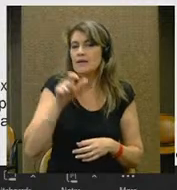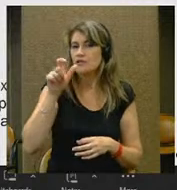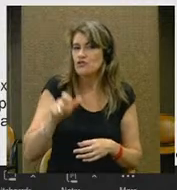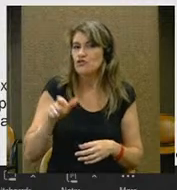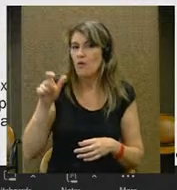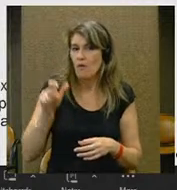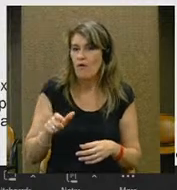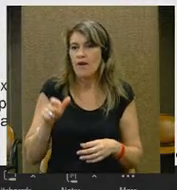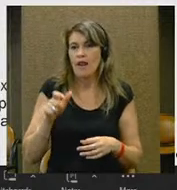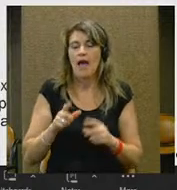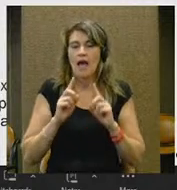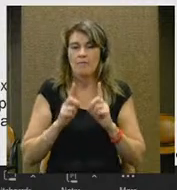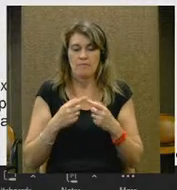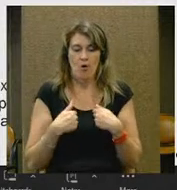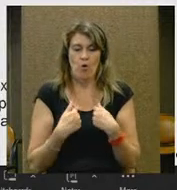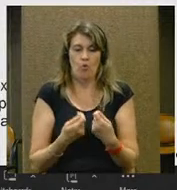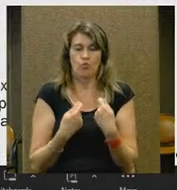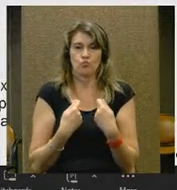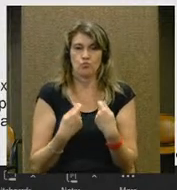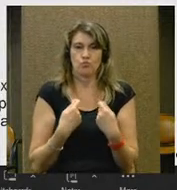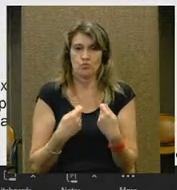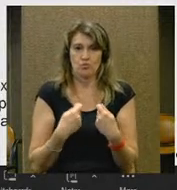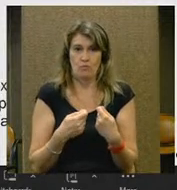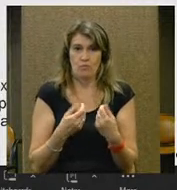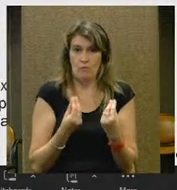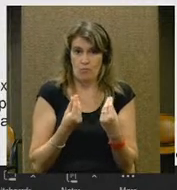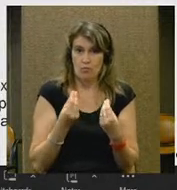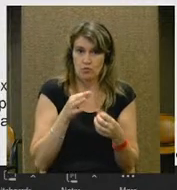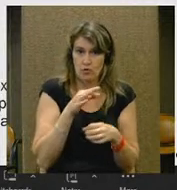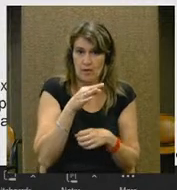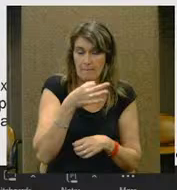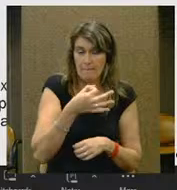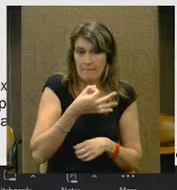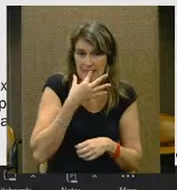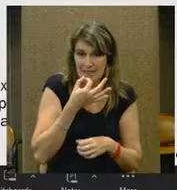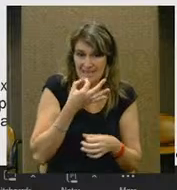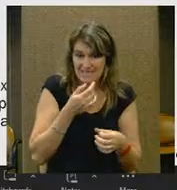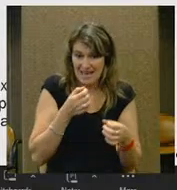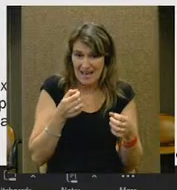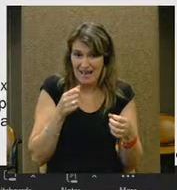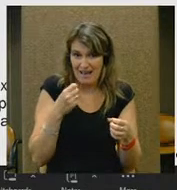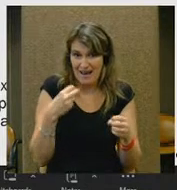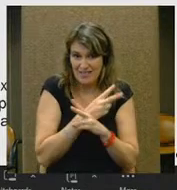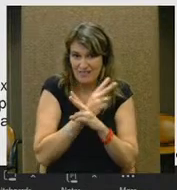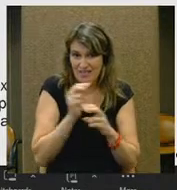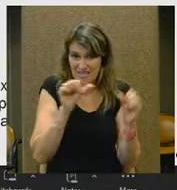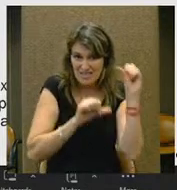in some cases, it was, they were either trading down to heroin, they were moving from,